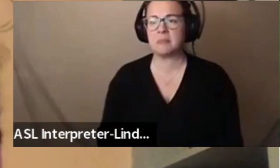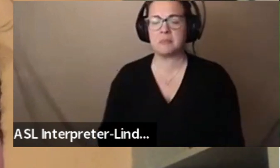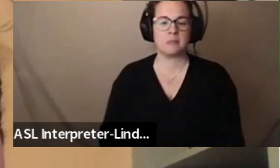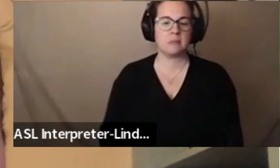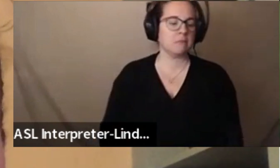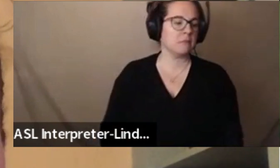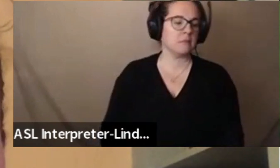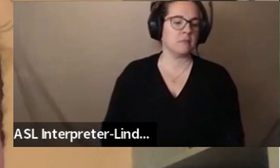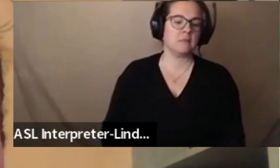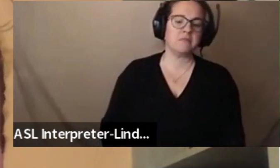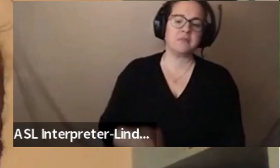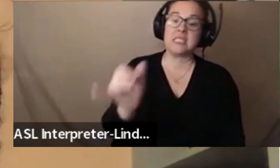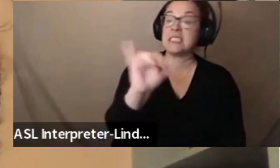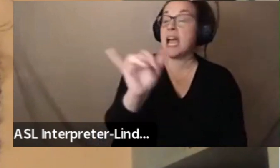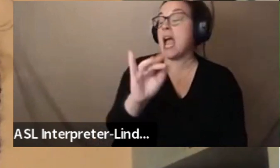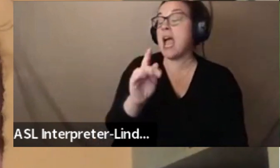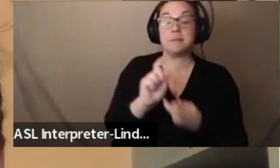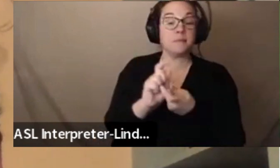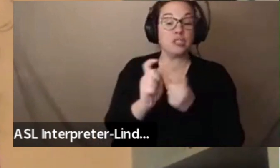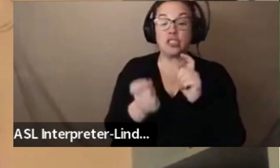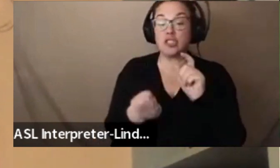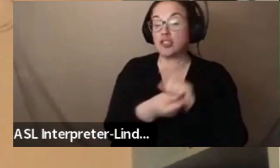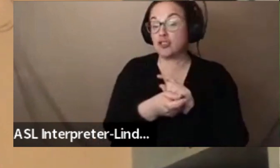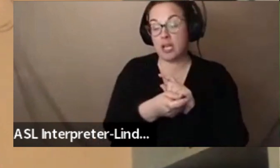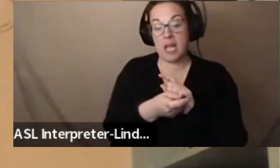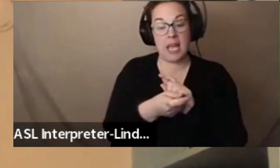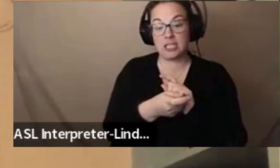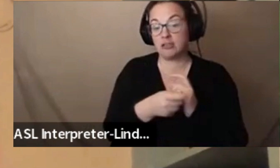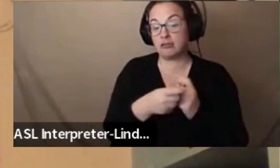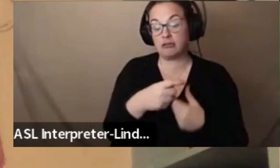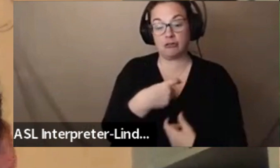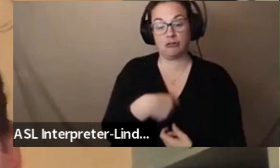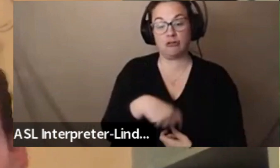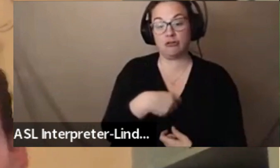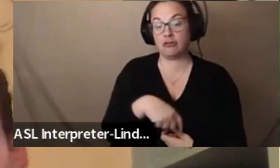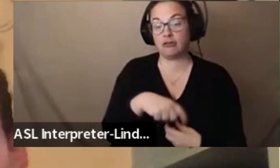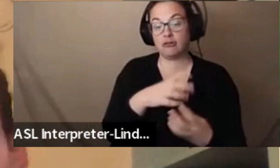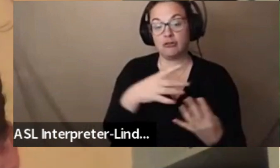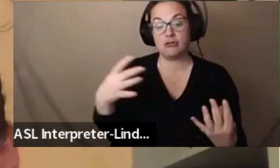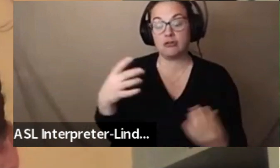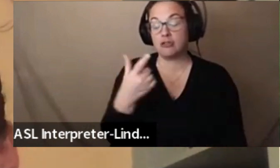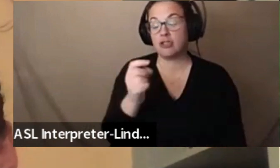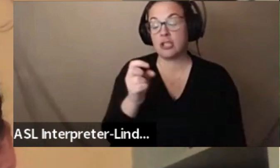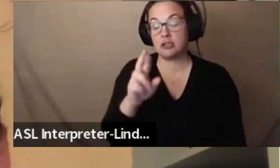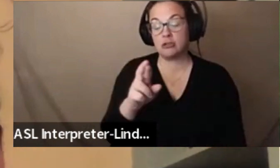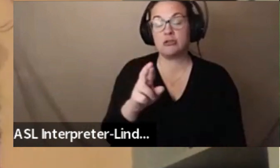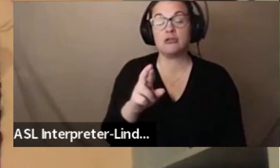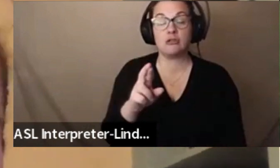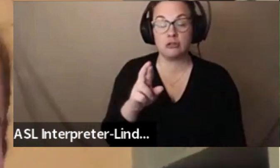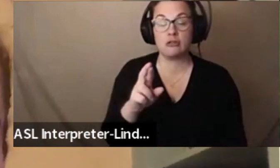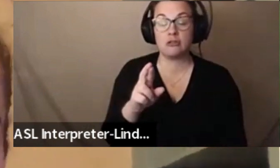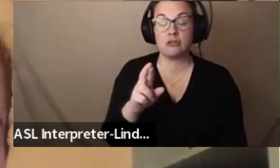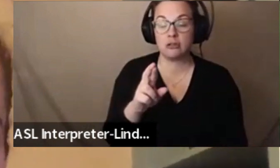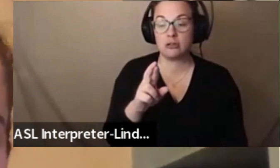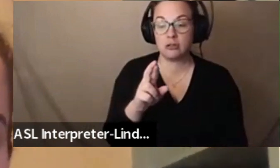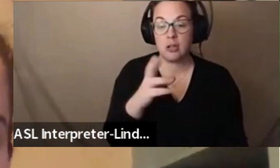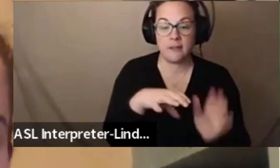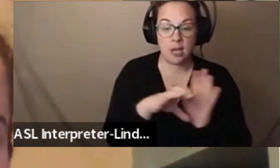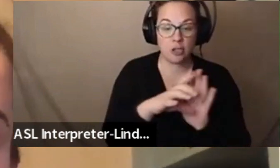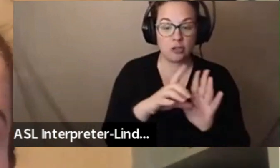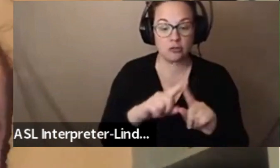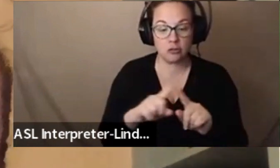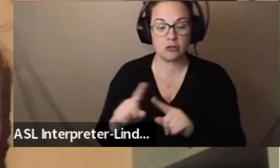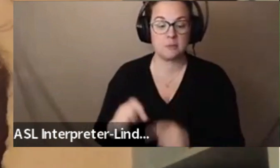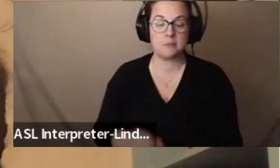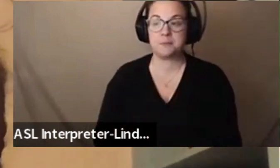the stories in a huge way, and same with changing characters, gender identities as